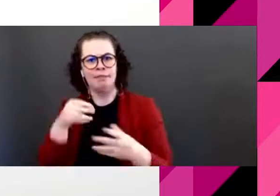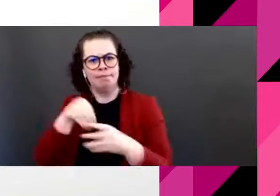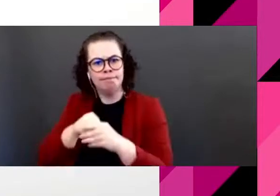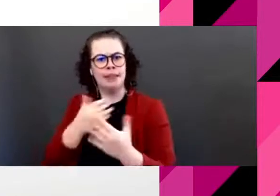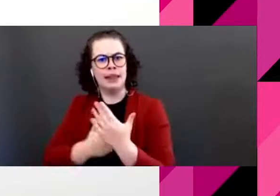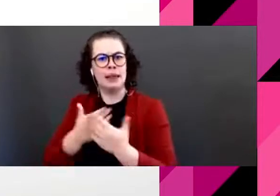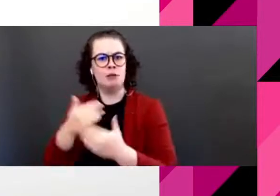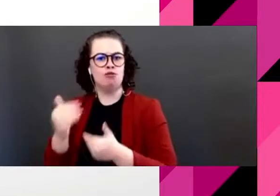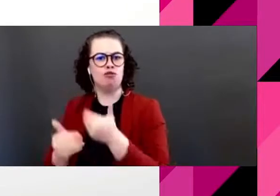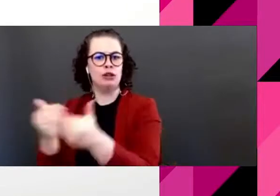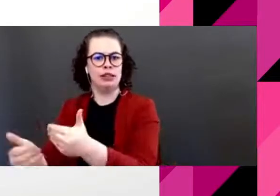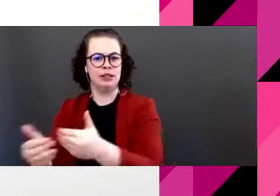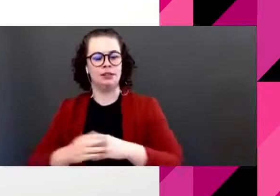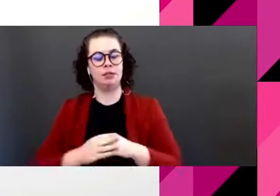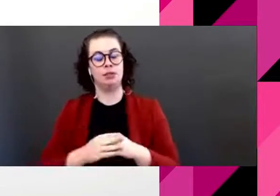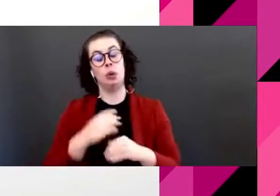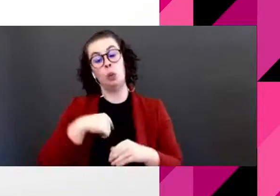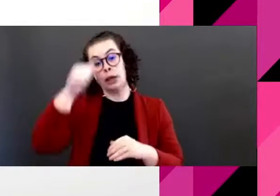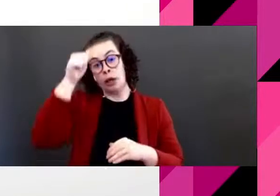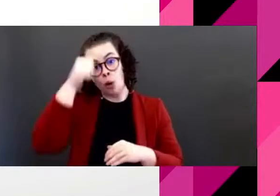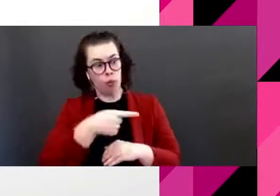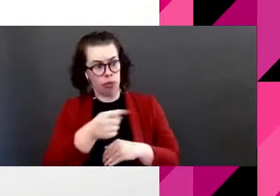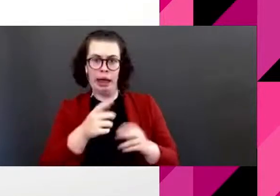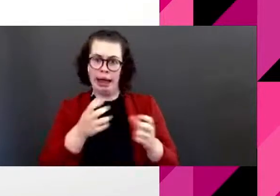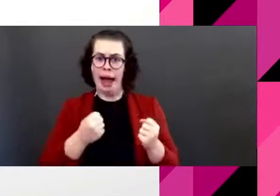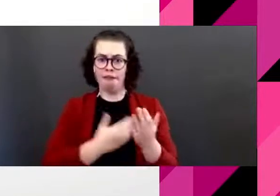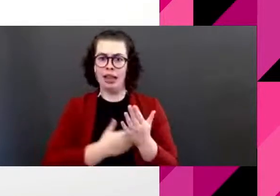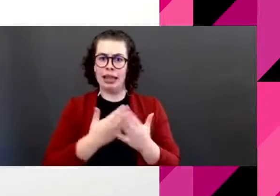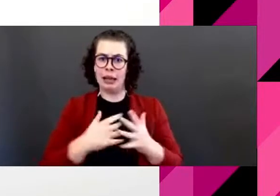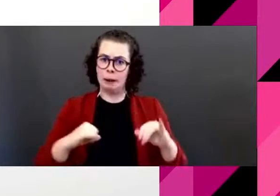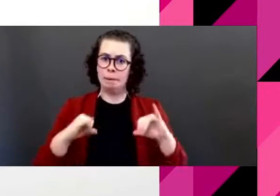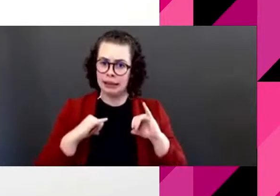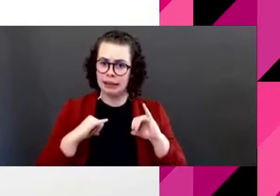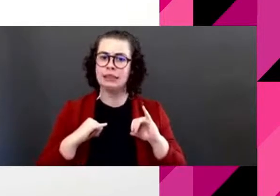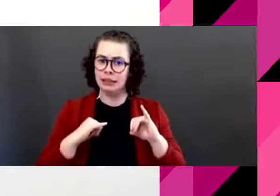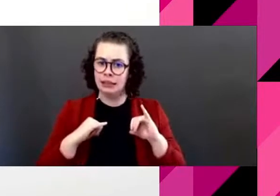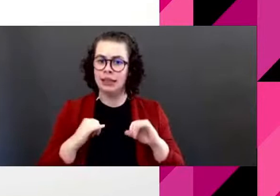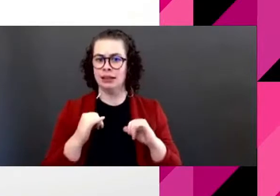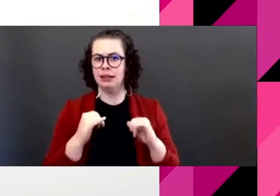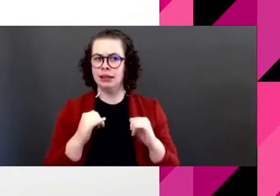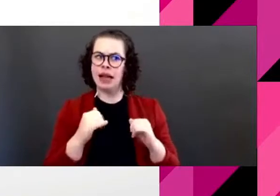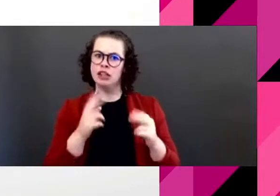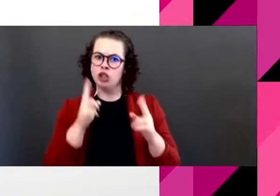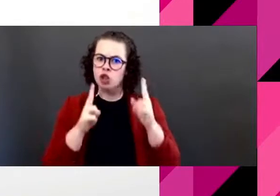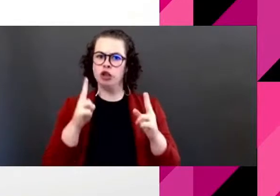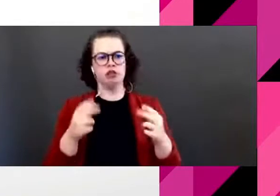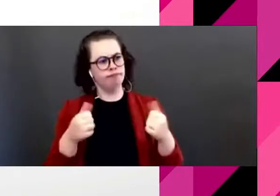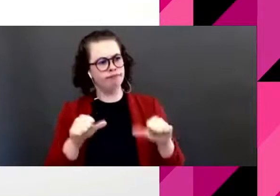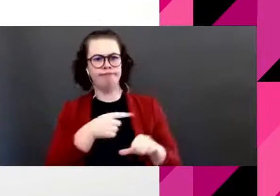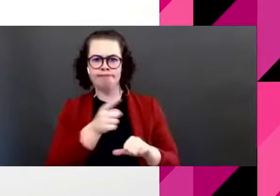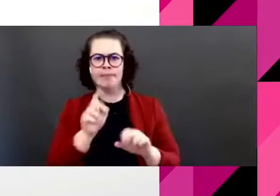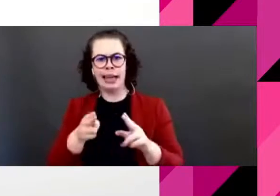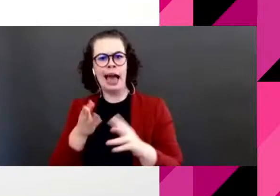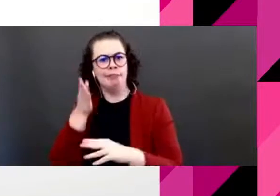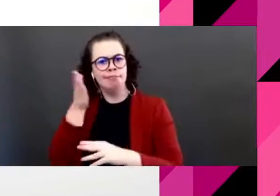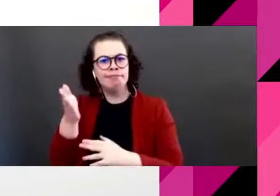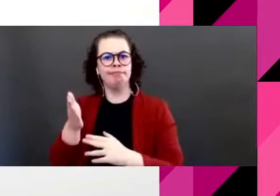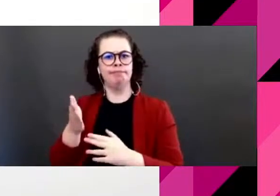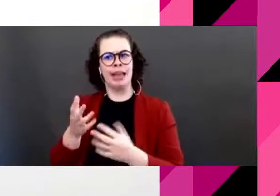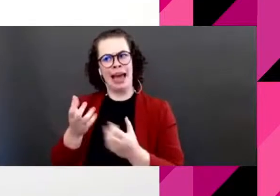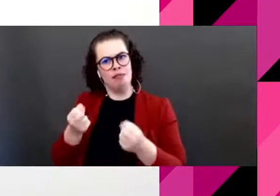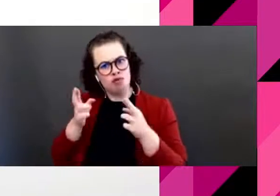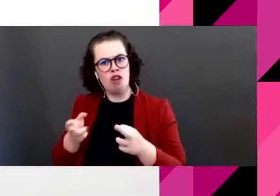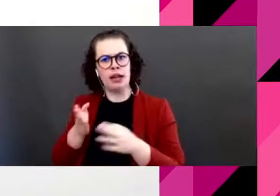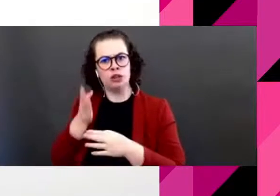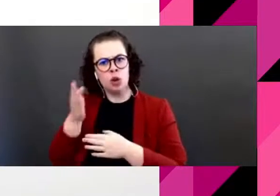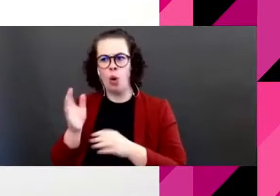and we assume that the full legal capacity of all persons with disabilities is granted and that they have the right to participate